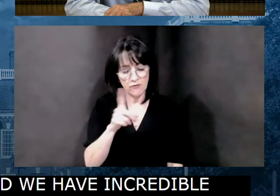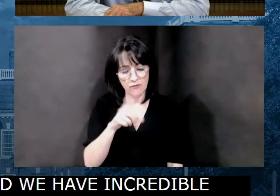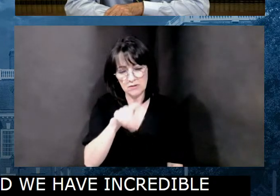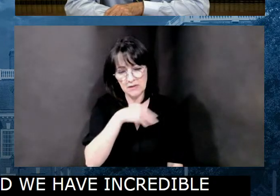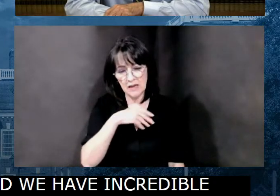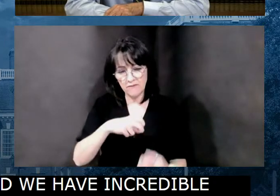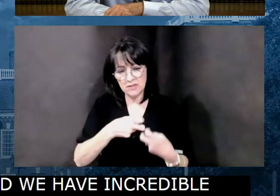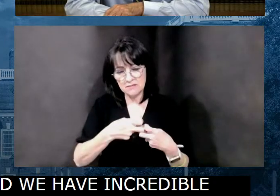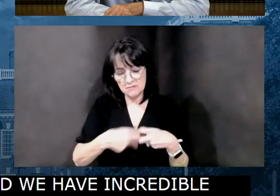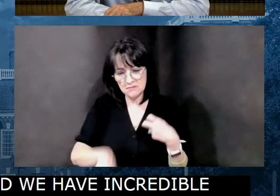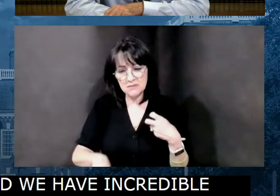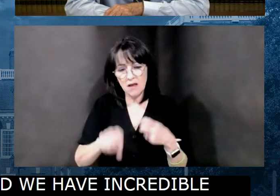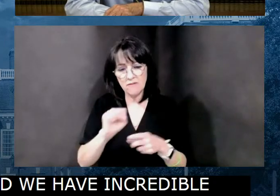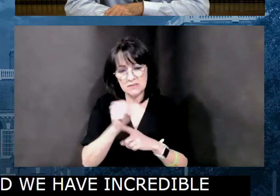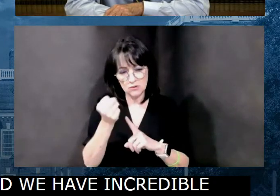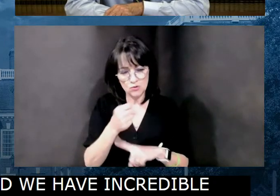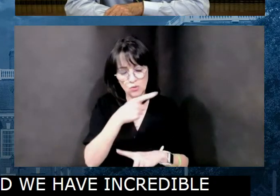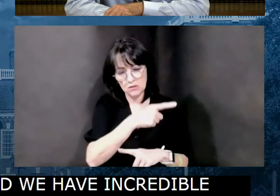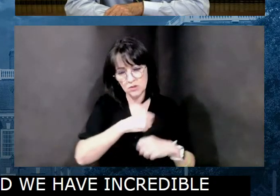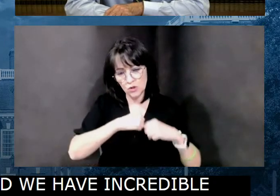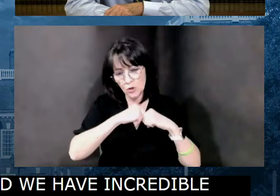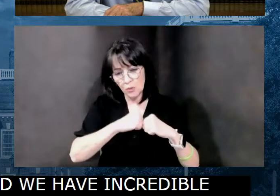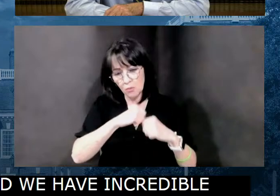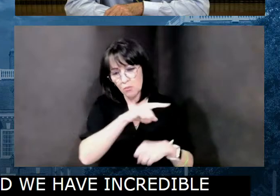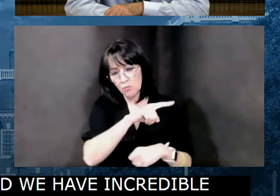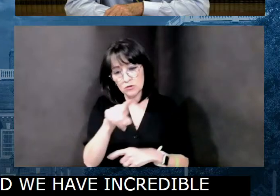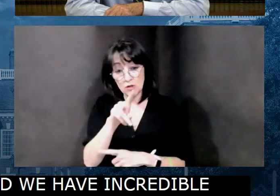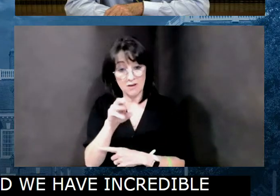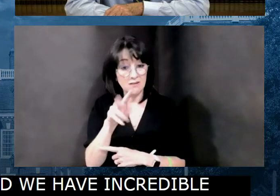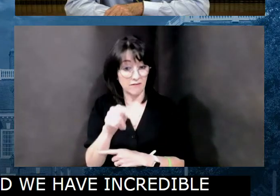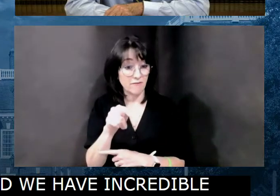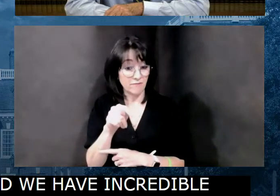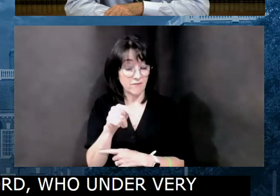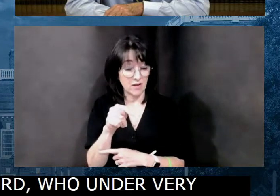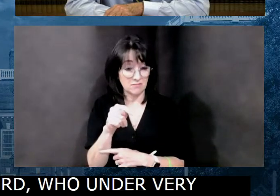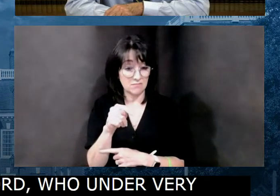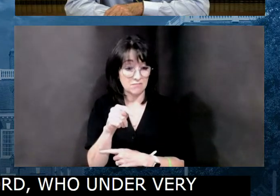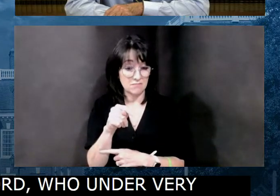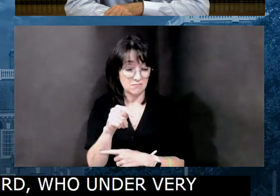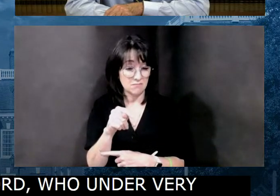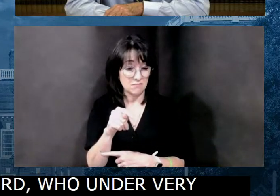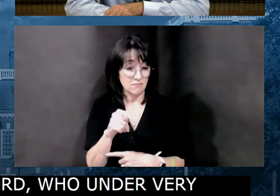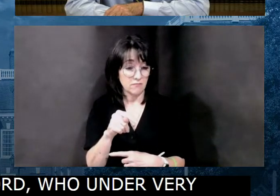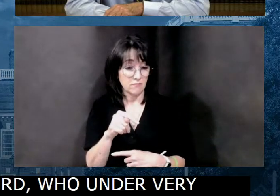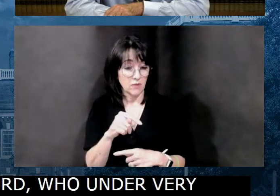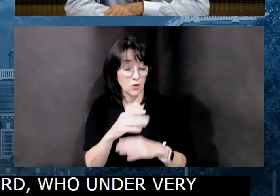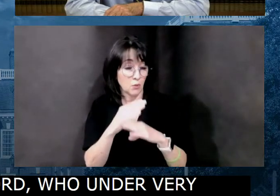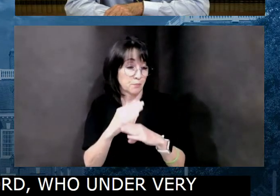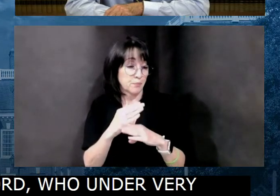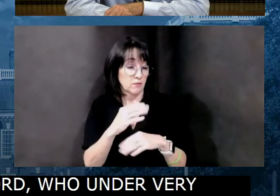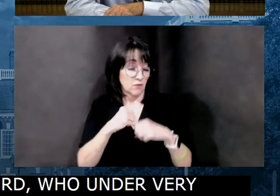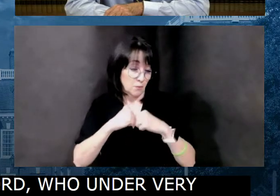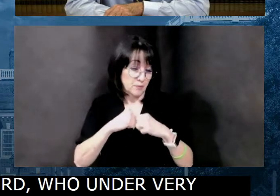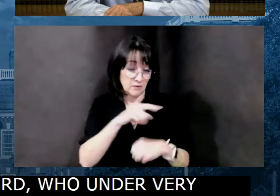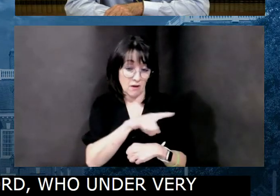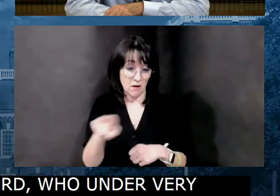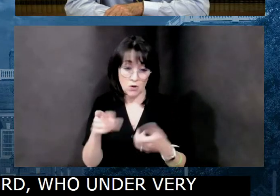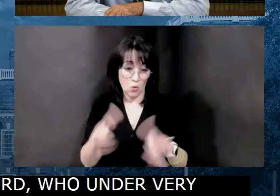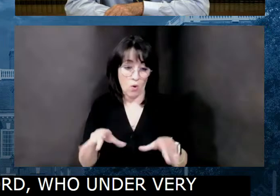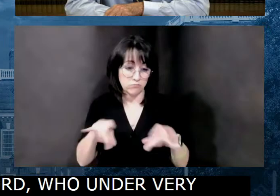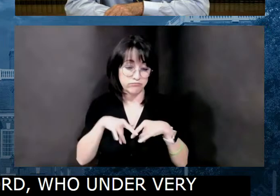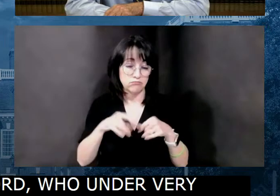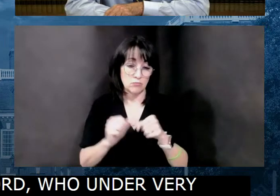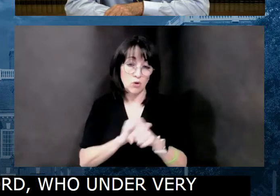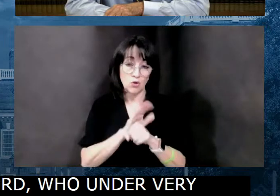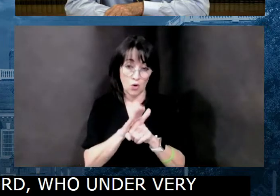circumstances, have protected those veterans from COVID-19 over the past year, very successfully, I might add.